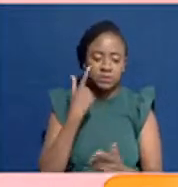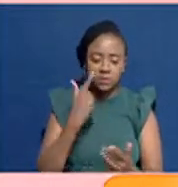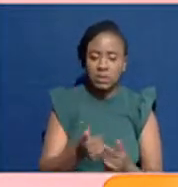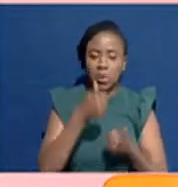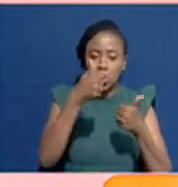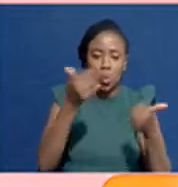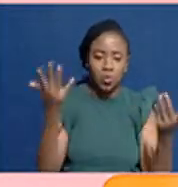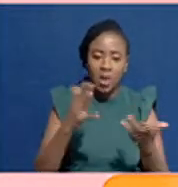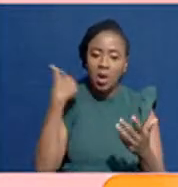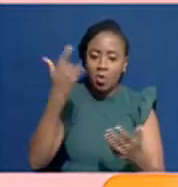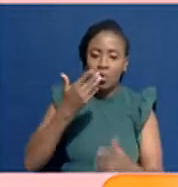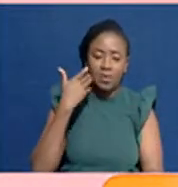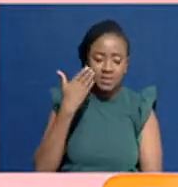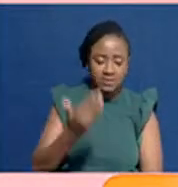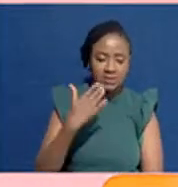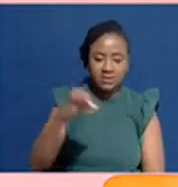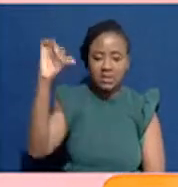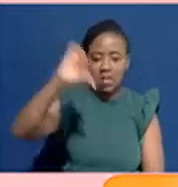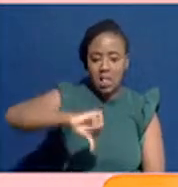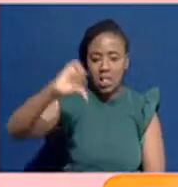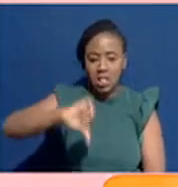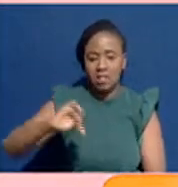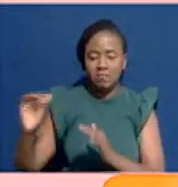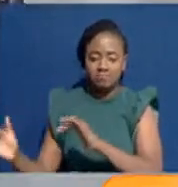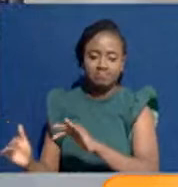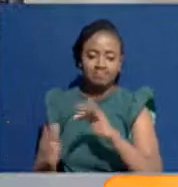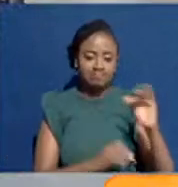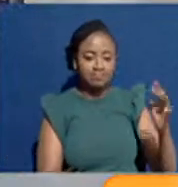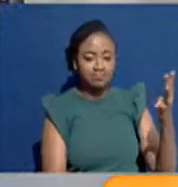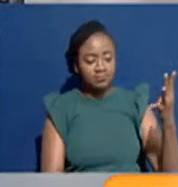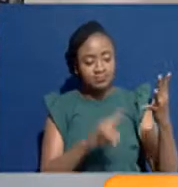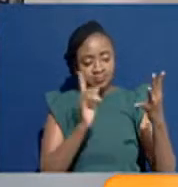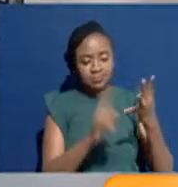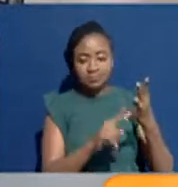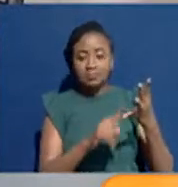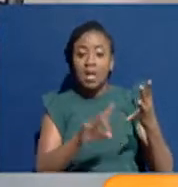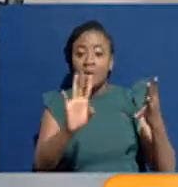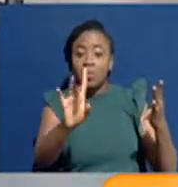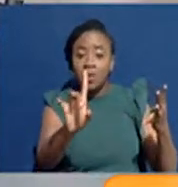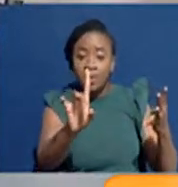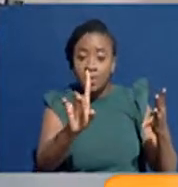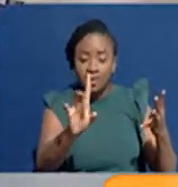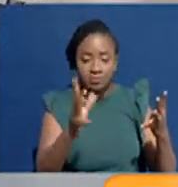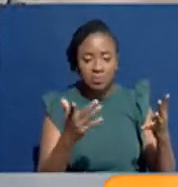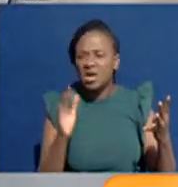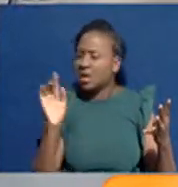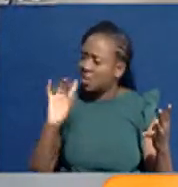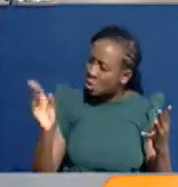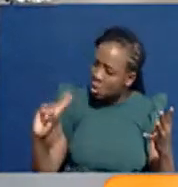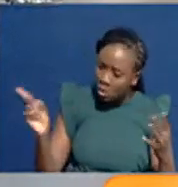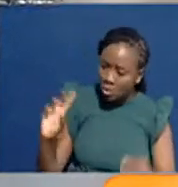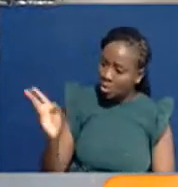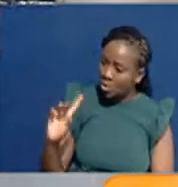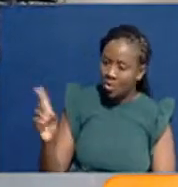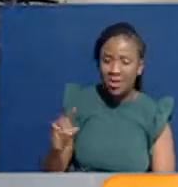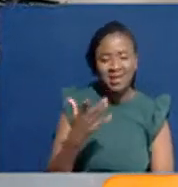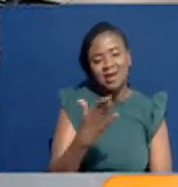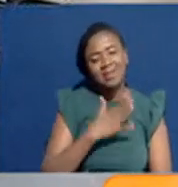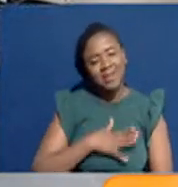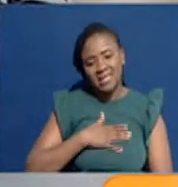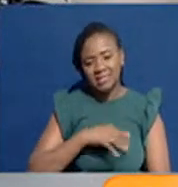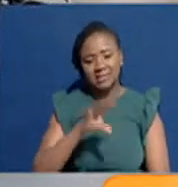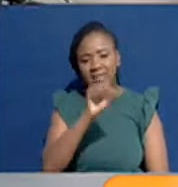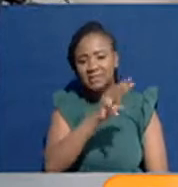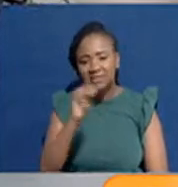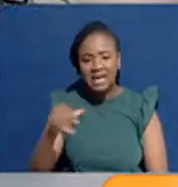will only see the bad part of the finance bill. All right, Honorable Mbui, your final thank word. Thank you. Maybe we need to ask ourselves. No, Senator. Sam, maybe we need about